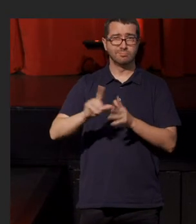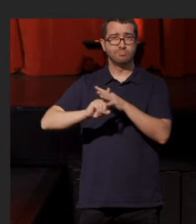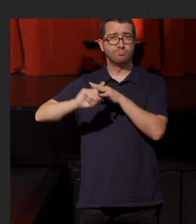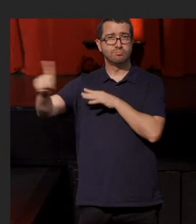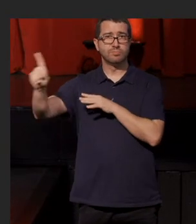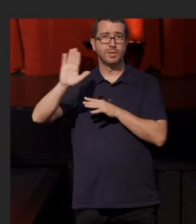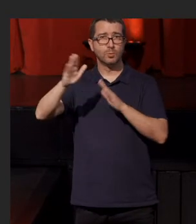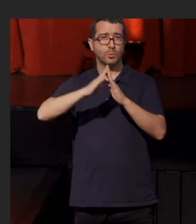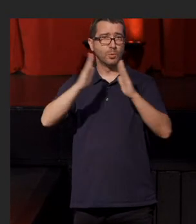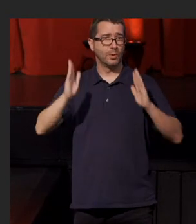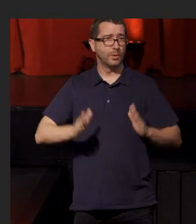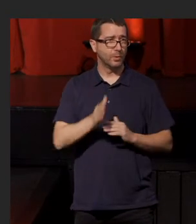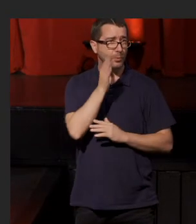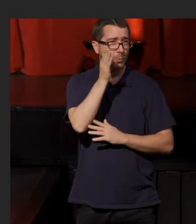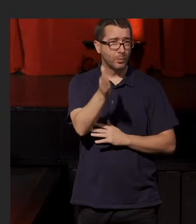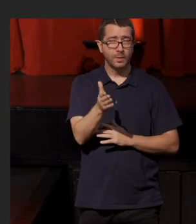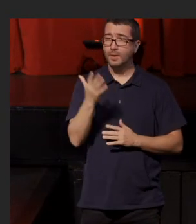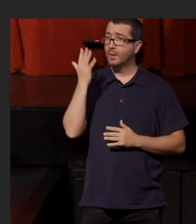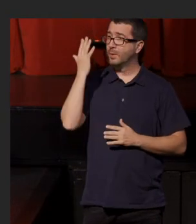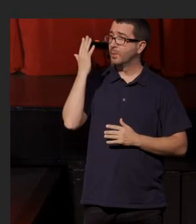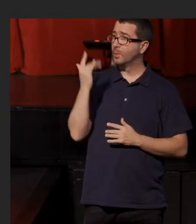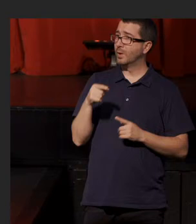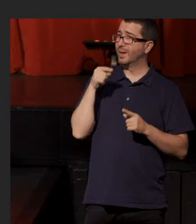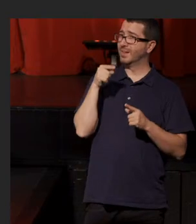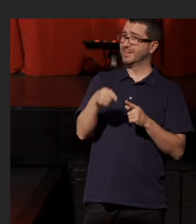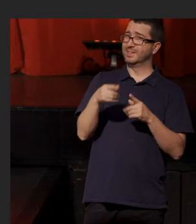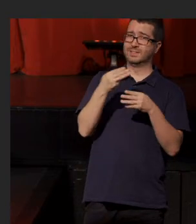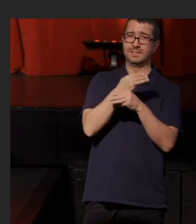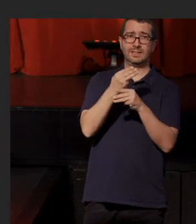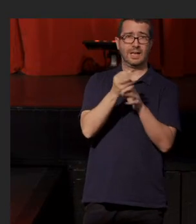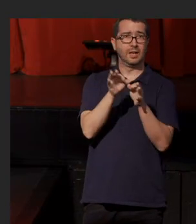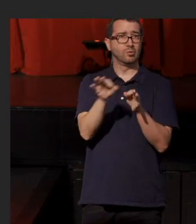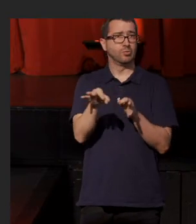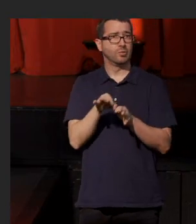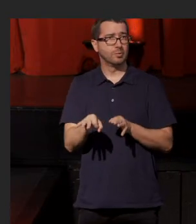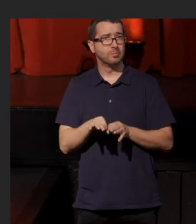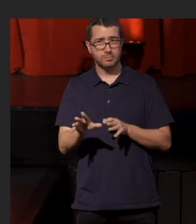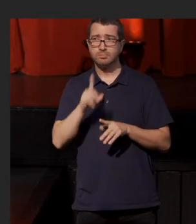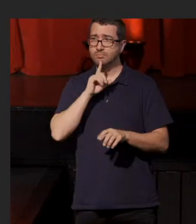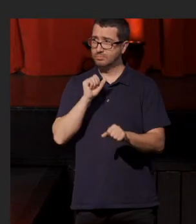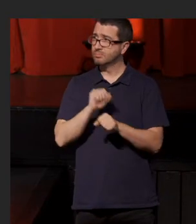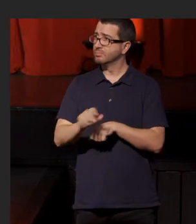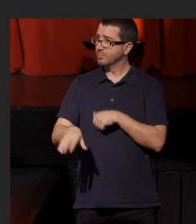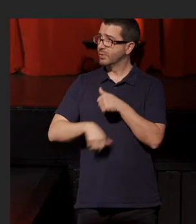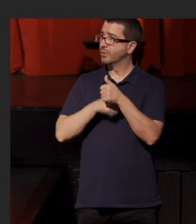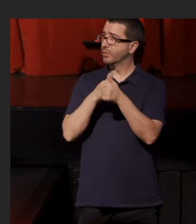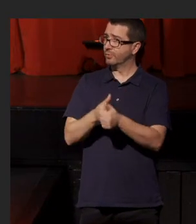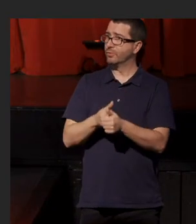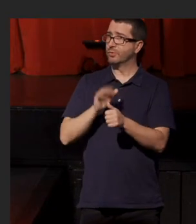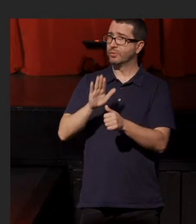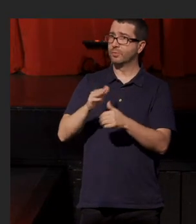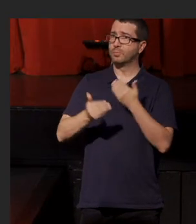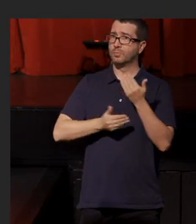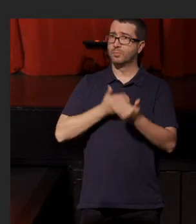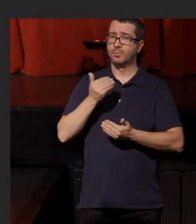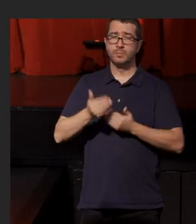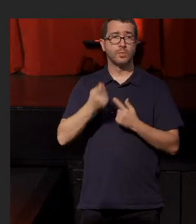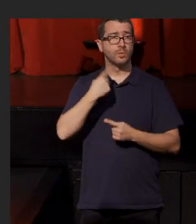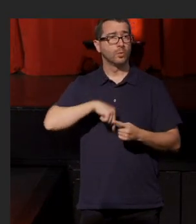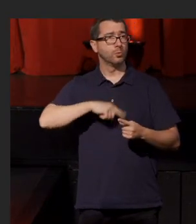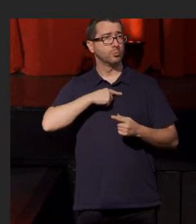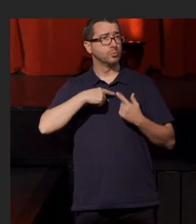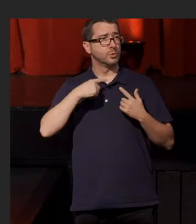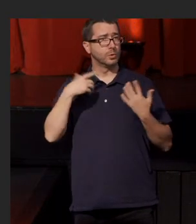house because this is the algorithm working as intended. So while we're having nuanced conversations